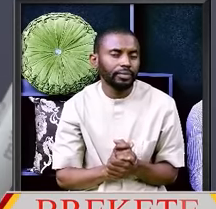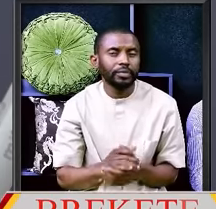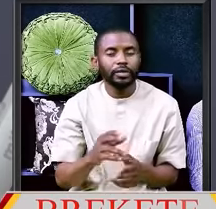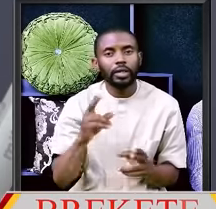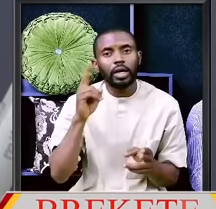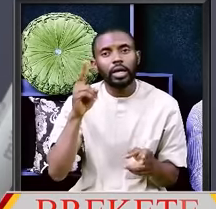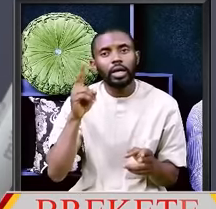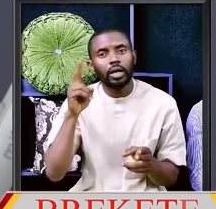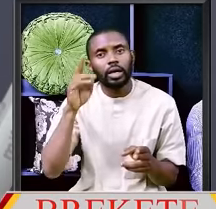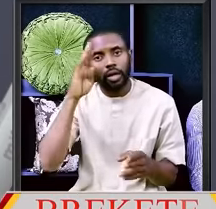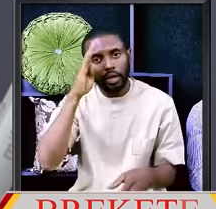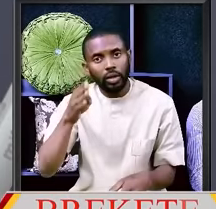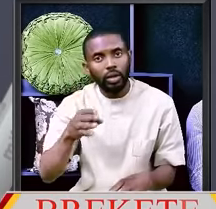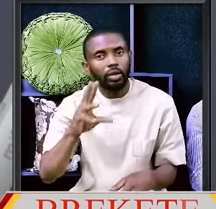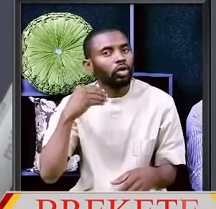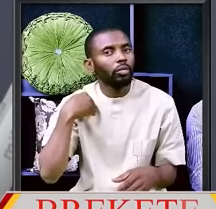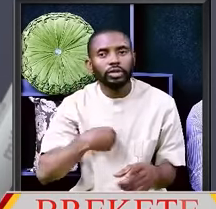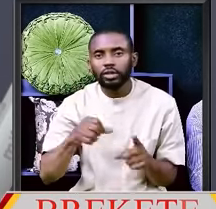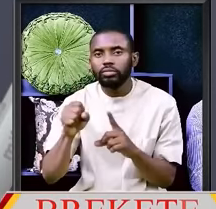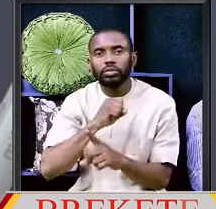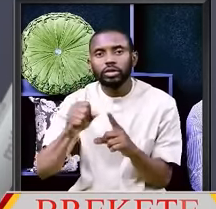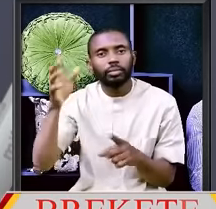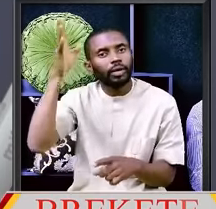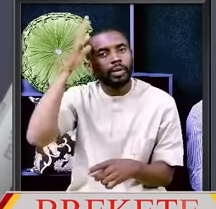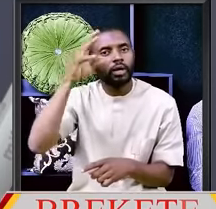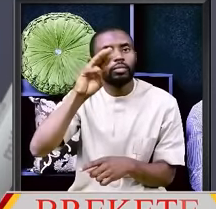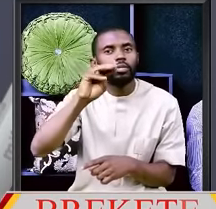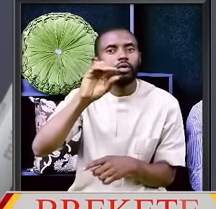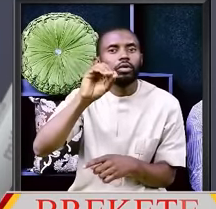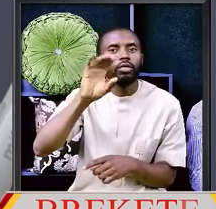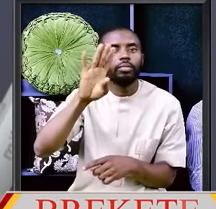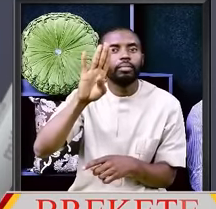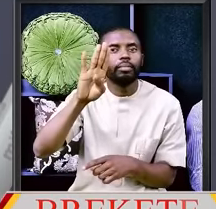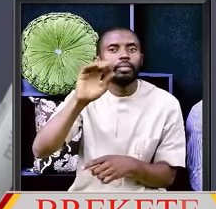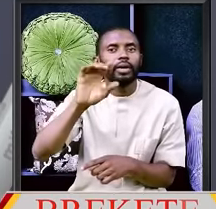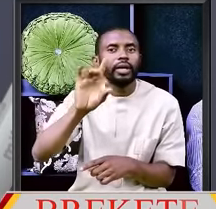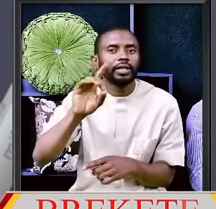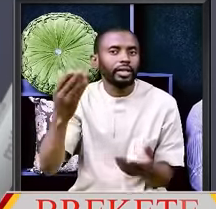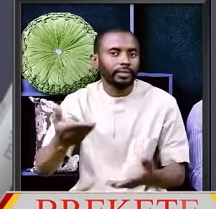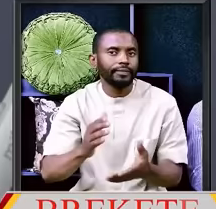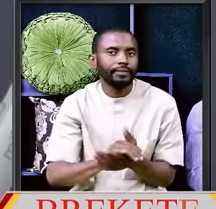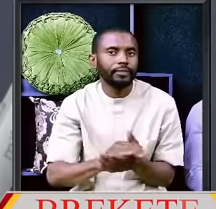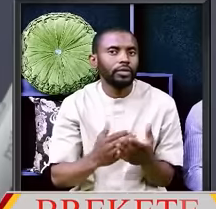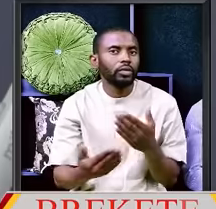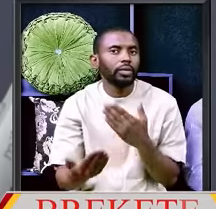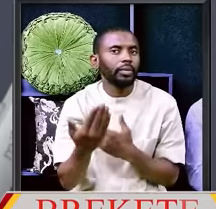Hello, ma. Nobody bully Baba Mohbad. Hello, good morning.